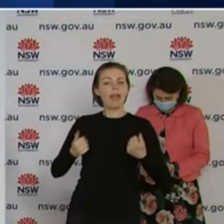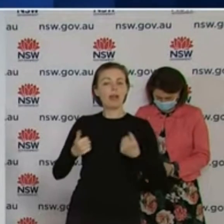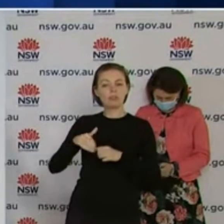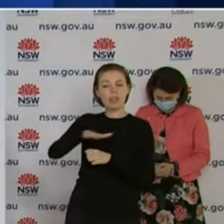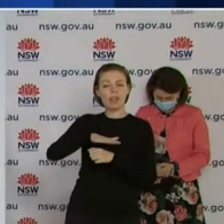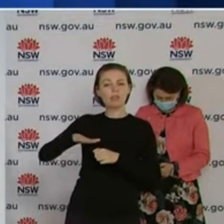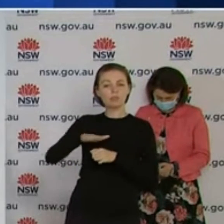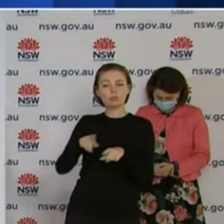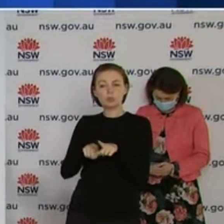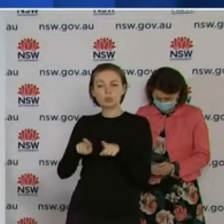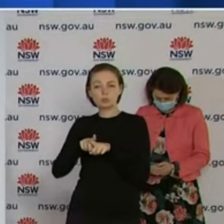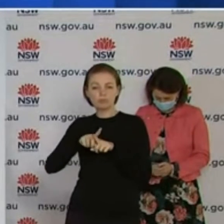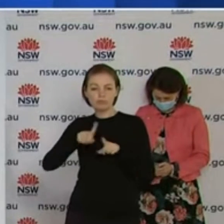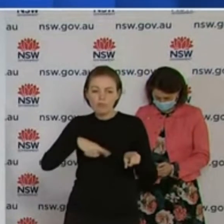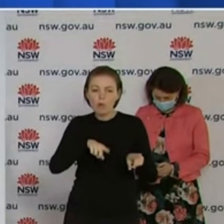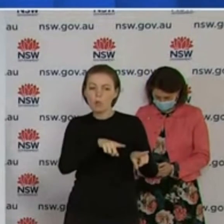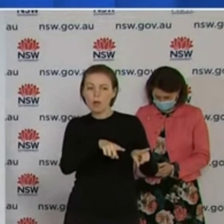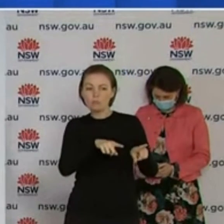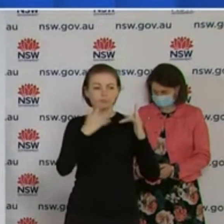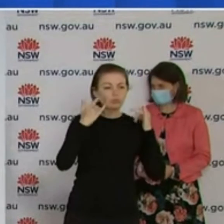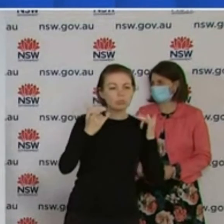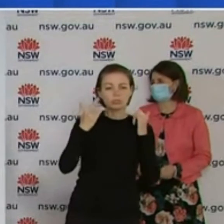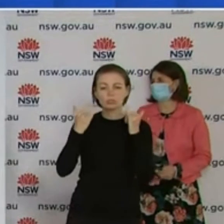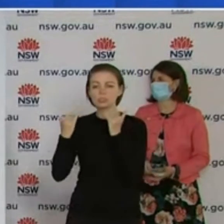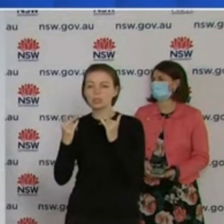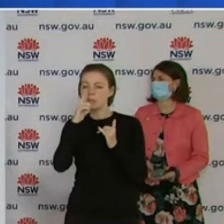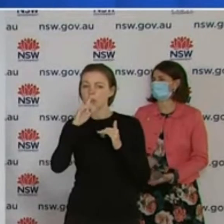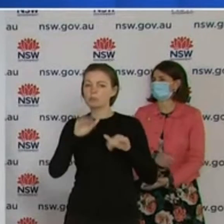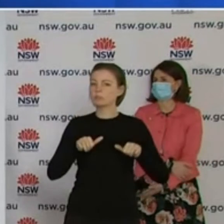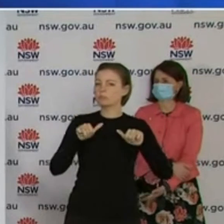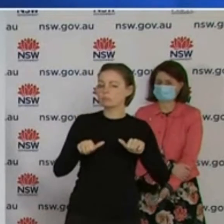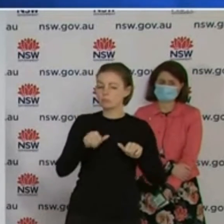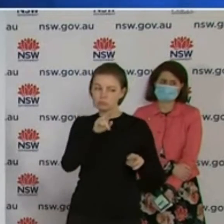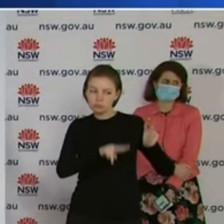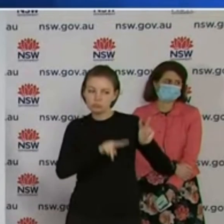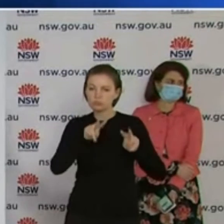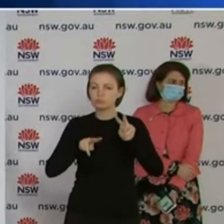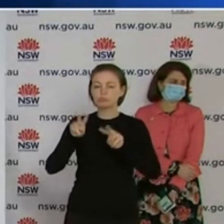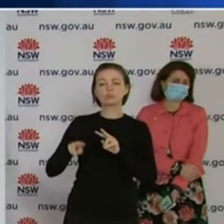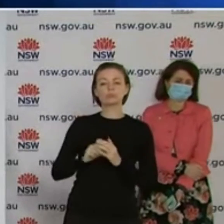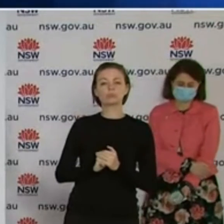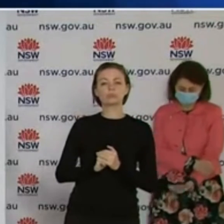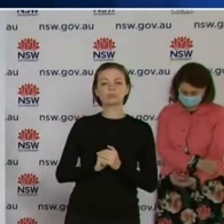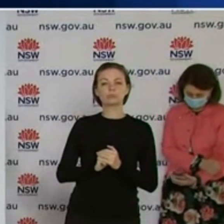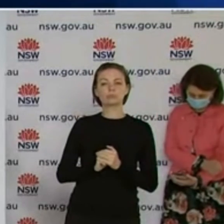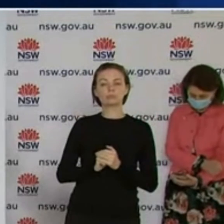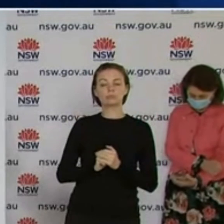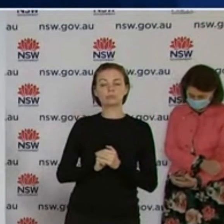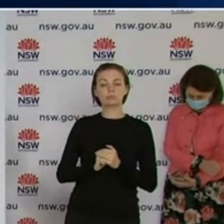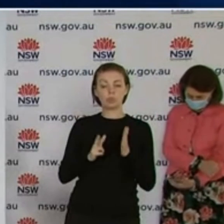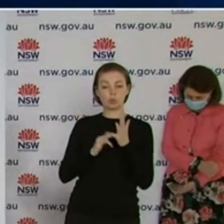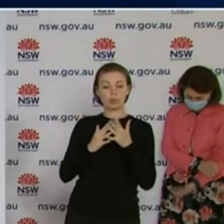up on cases in the community to check on their wellbeing and assess them. And in public health, we work in that